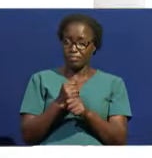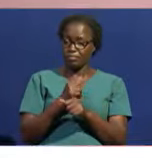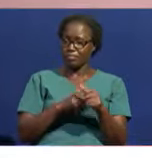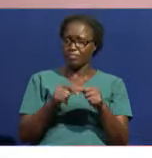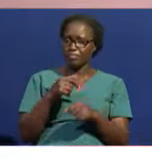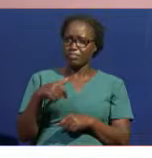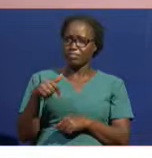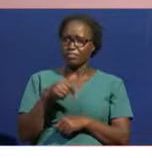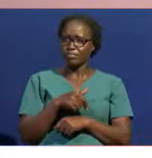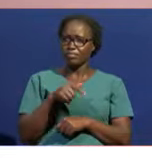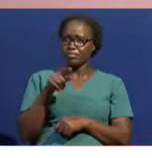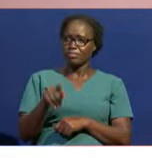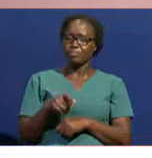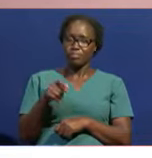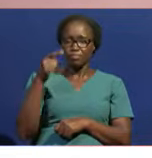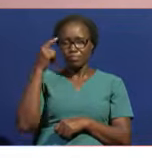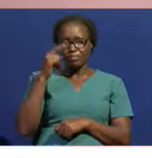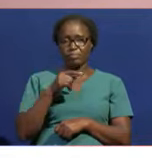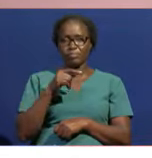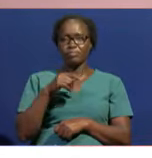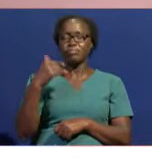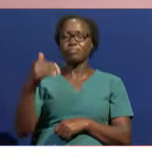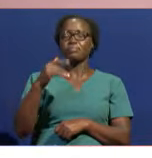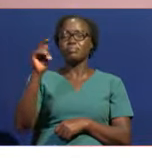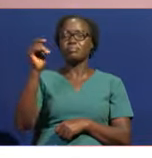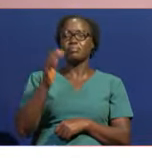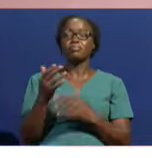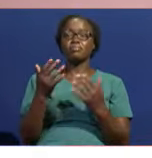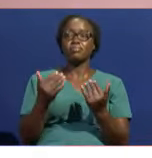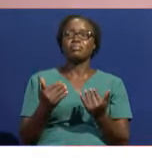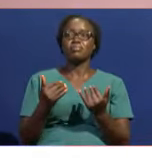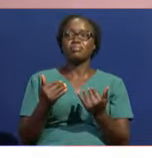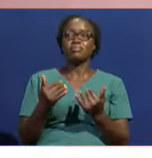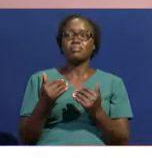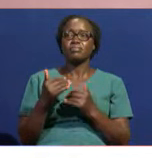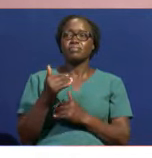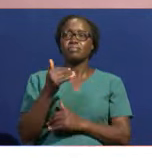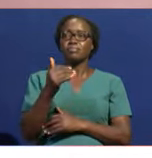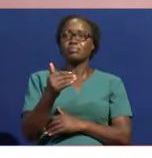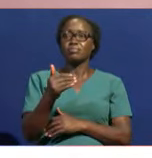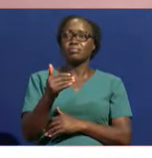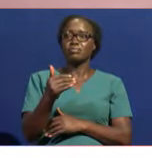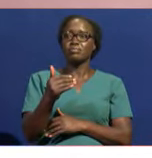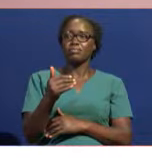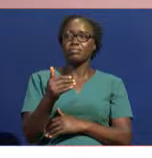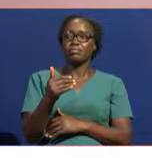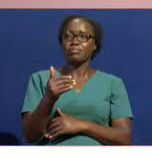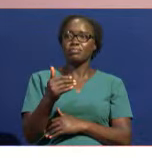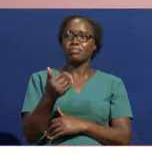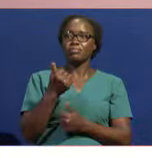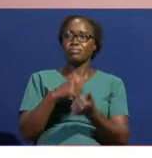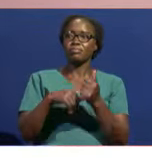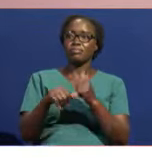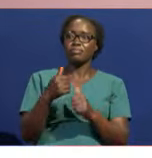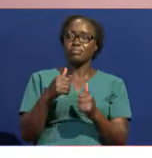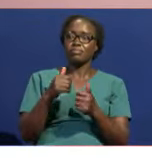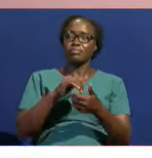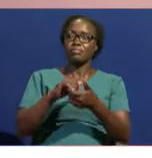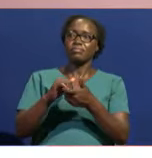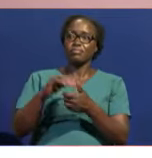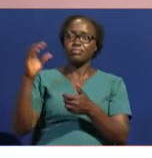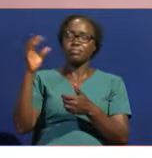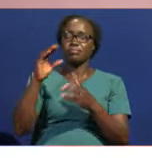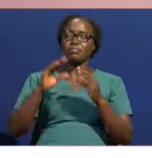about us? There is need for every Kenyan right now, moving forward, to be actively engaged in the